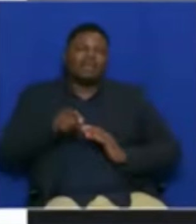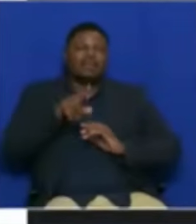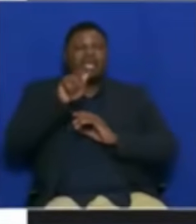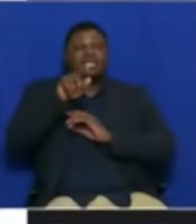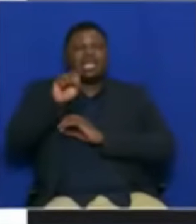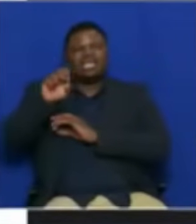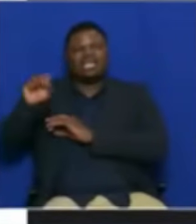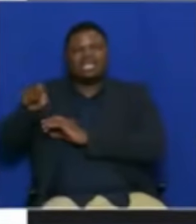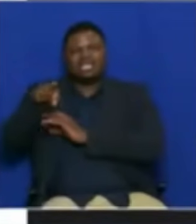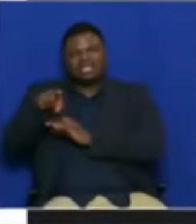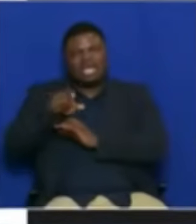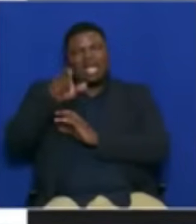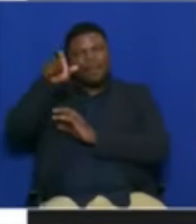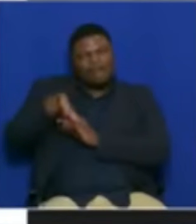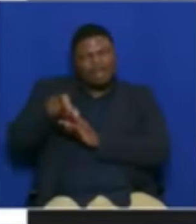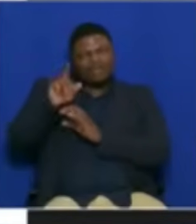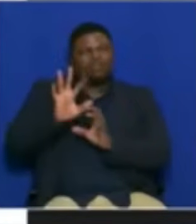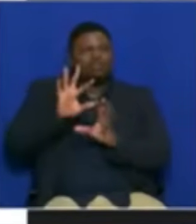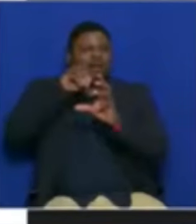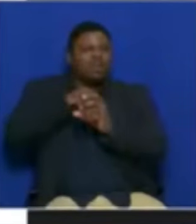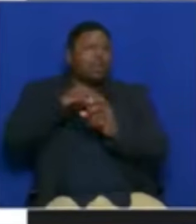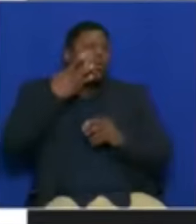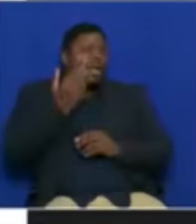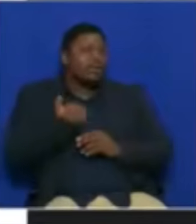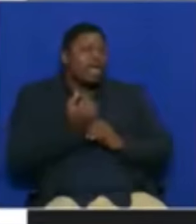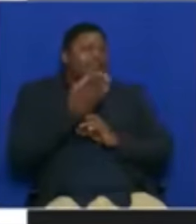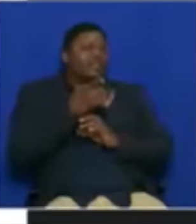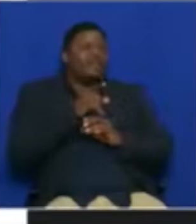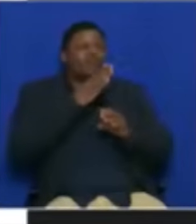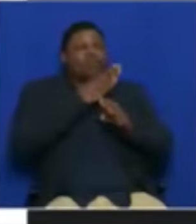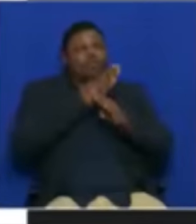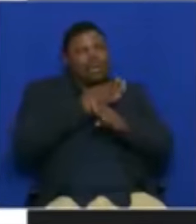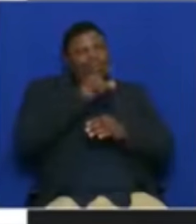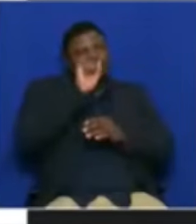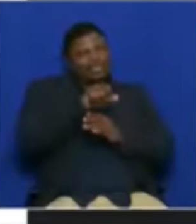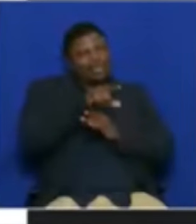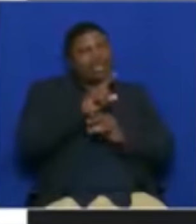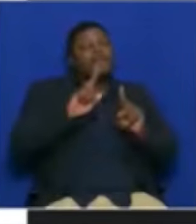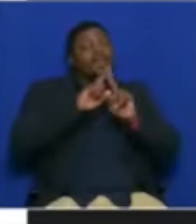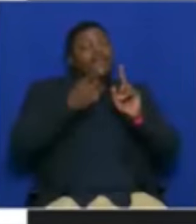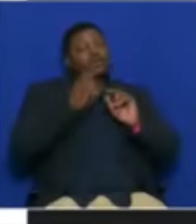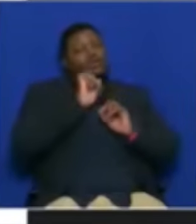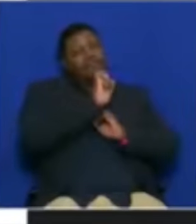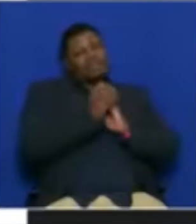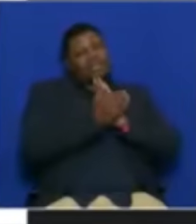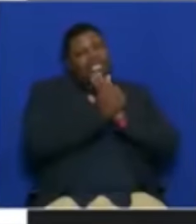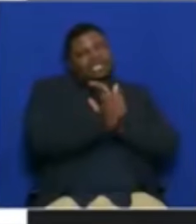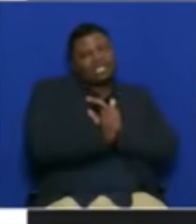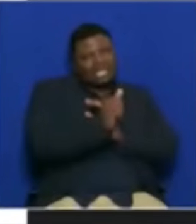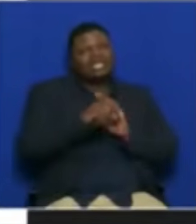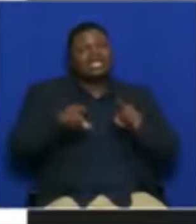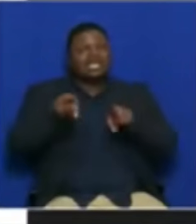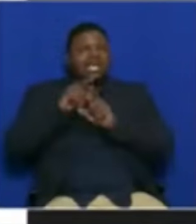when he applied for his post. Based on his skill, knowledge, and experience, it is unimaginable that a civilian with 0 TSS knowledge, skill,